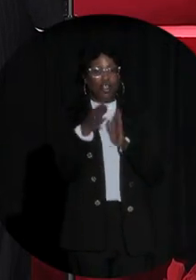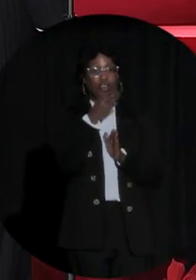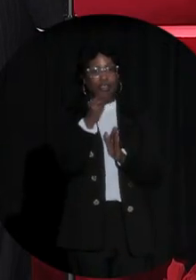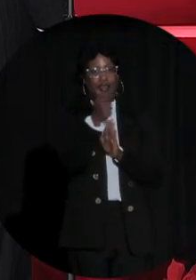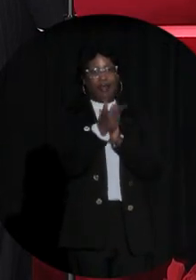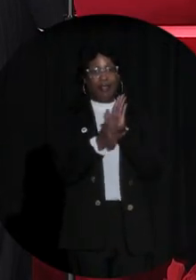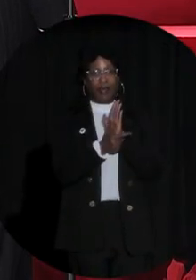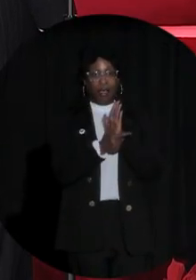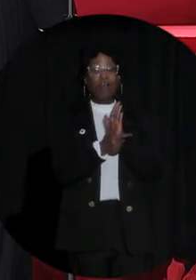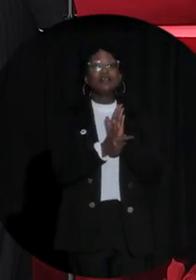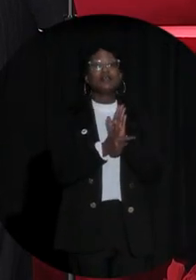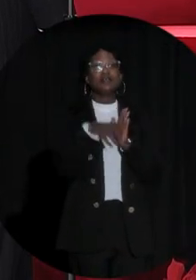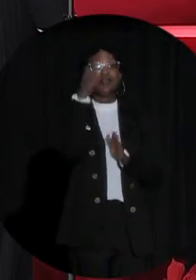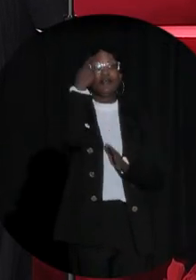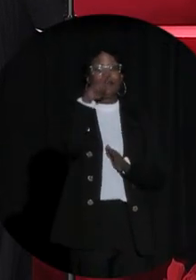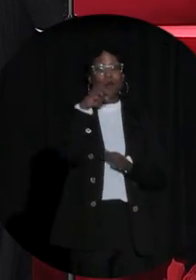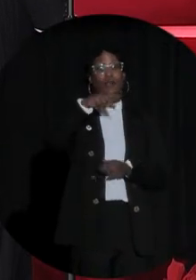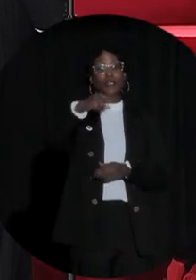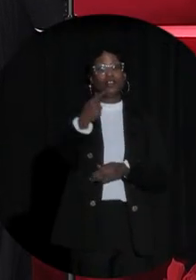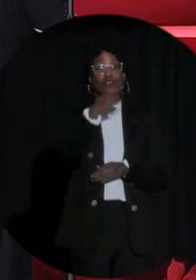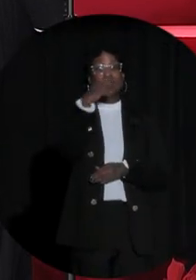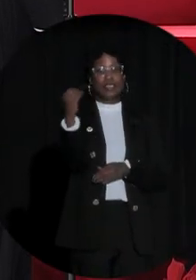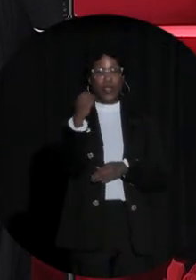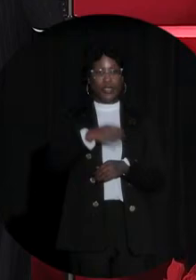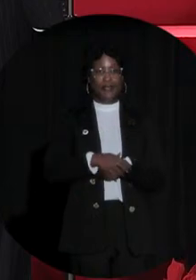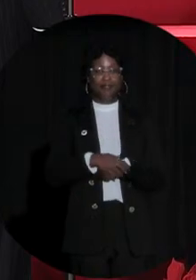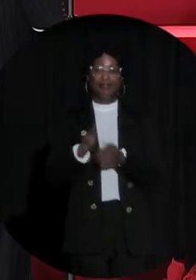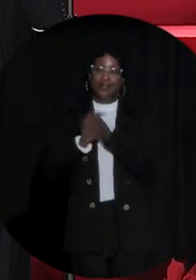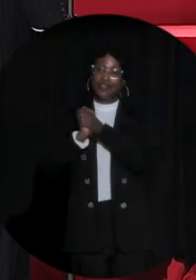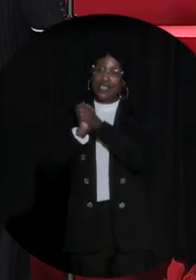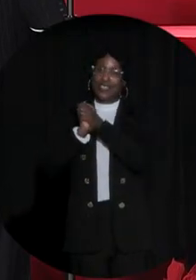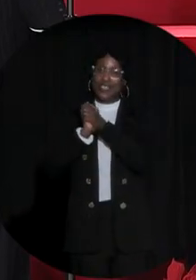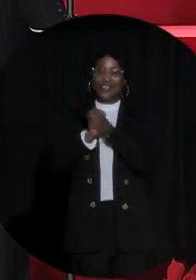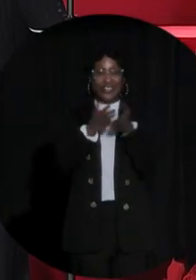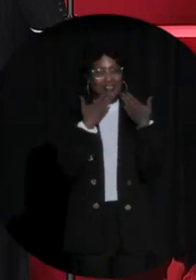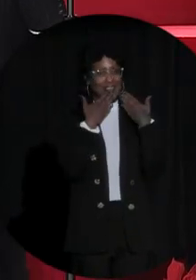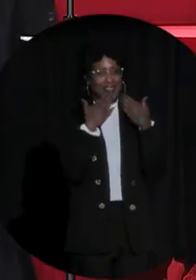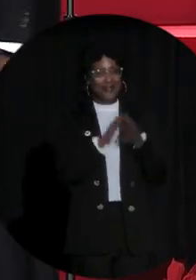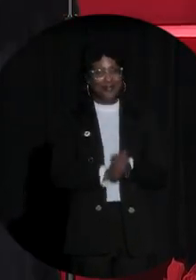Prince George's County. And the charter and laws of Prince George's County. Congratulations. Thank you.